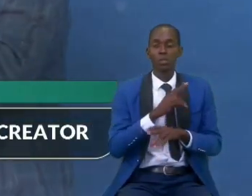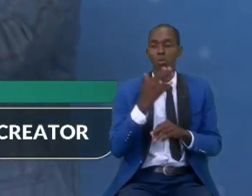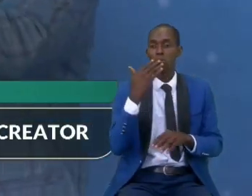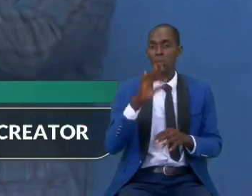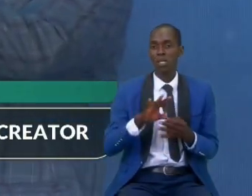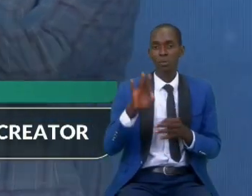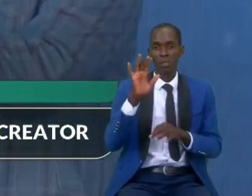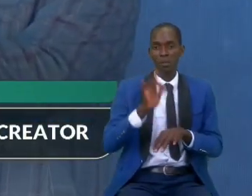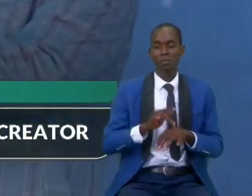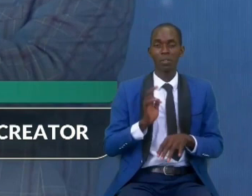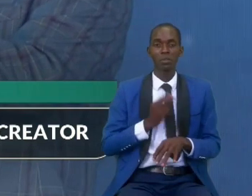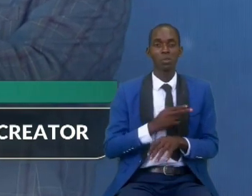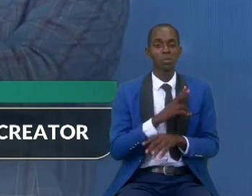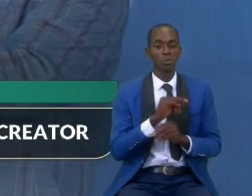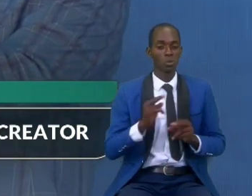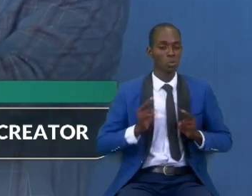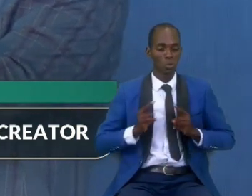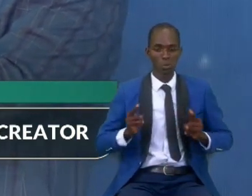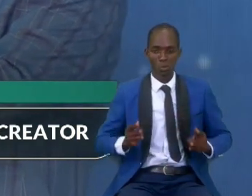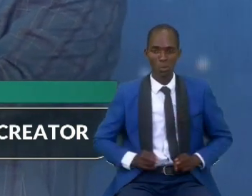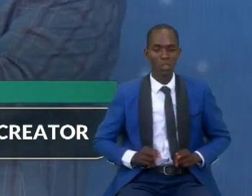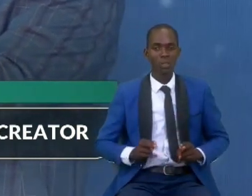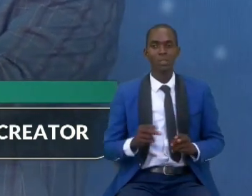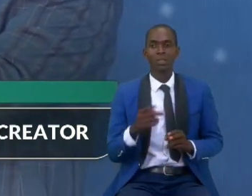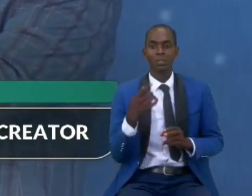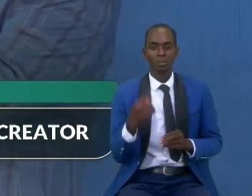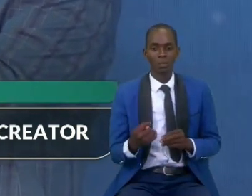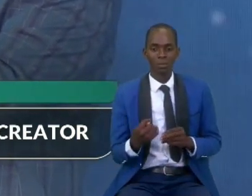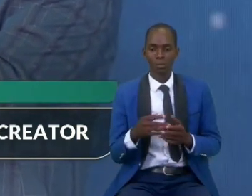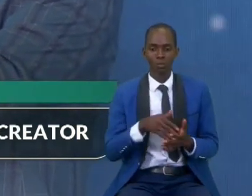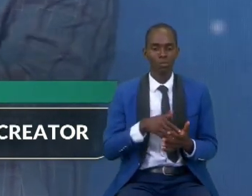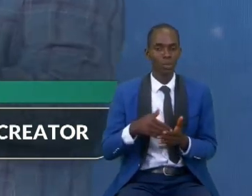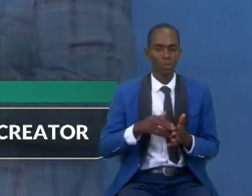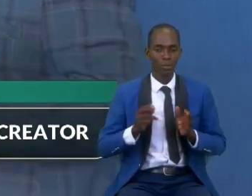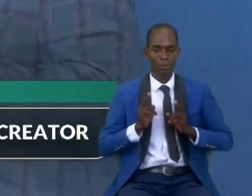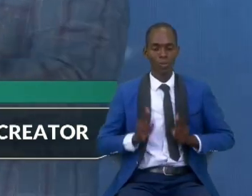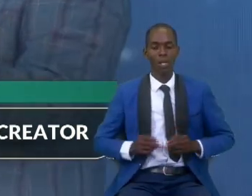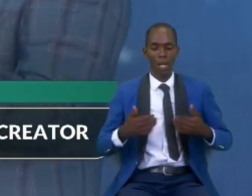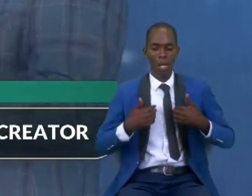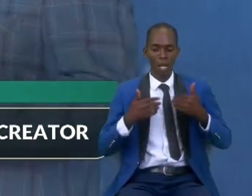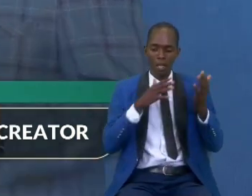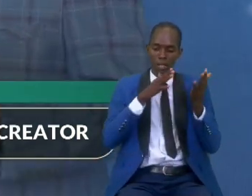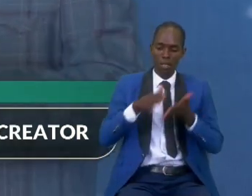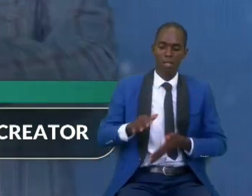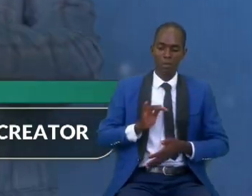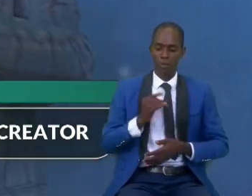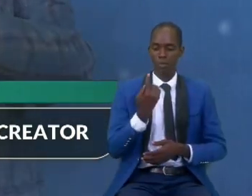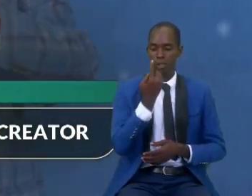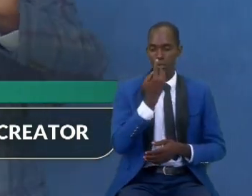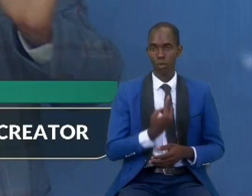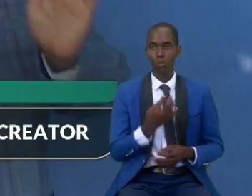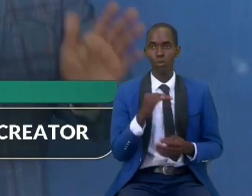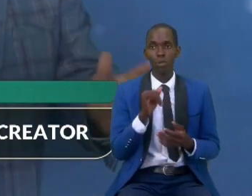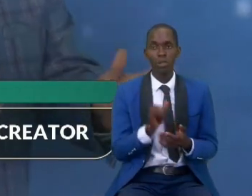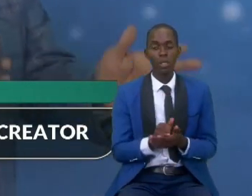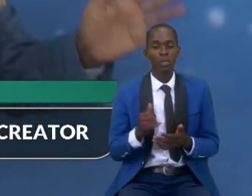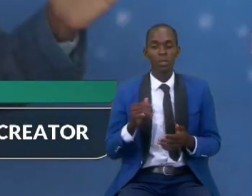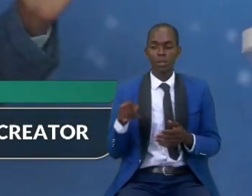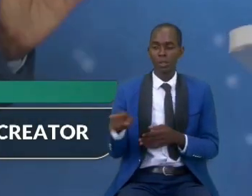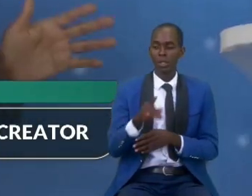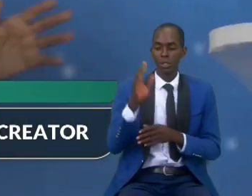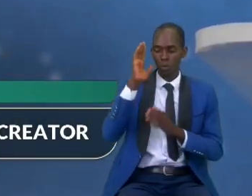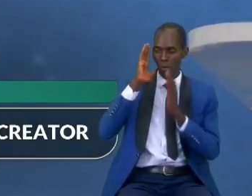being, had left us alone so that they mind their business and we live our lives, we would